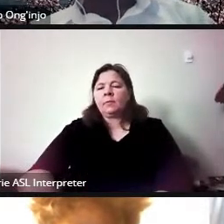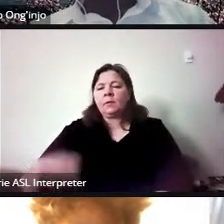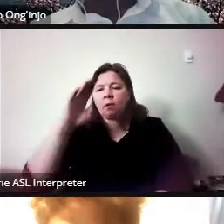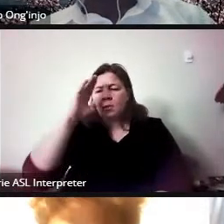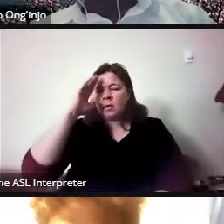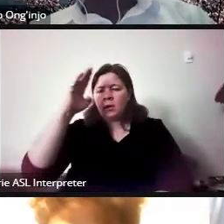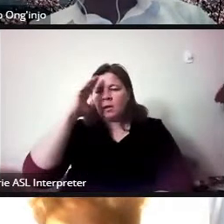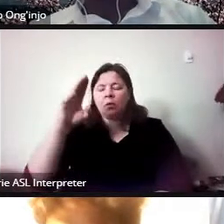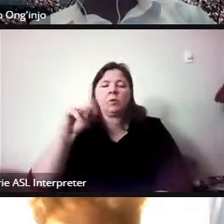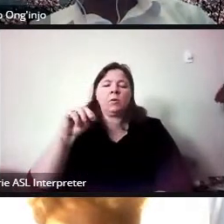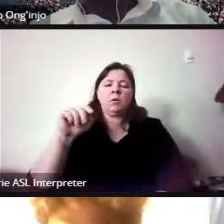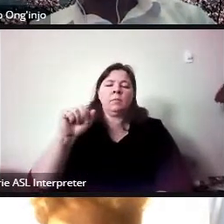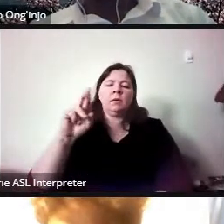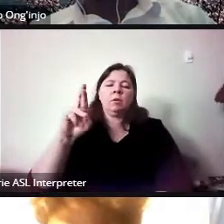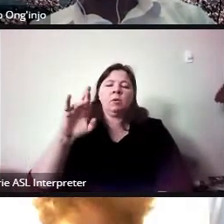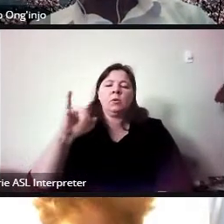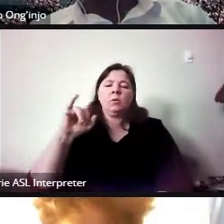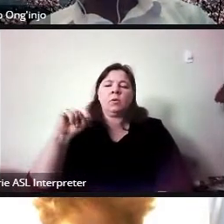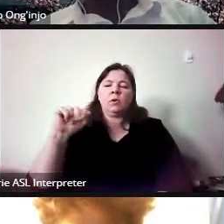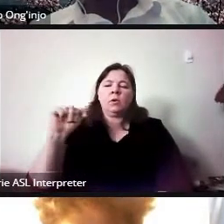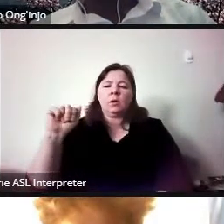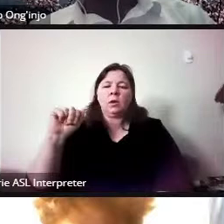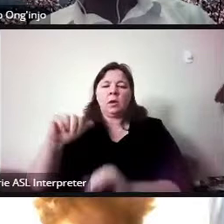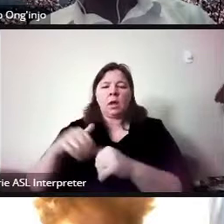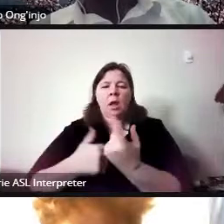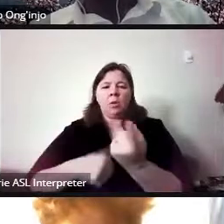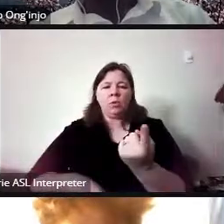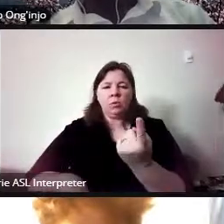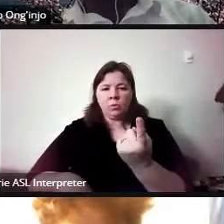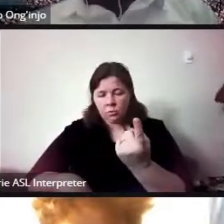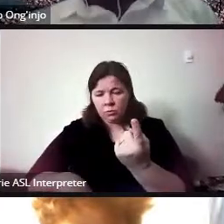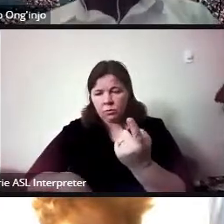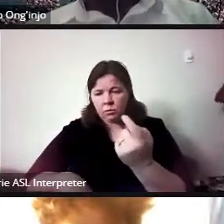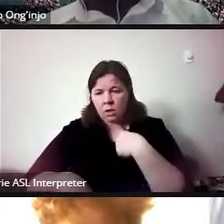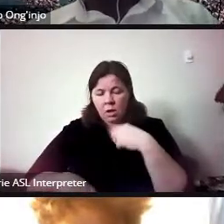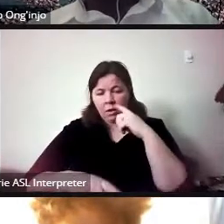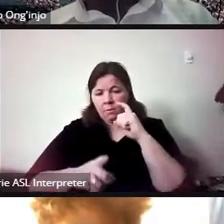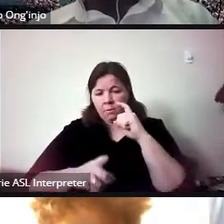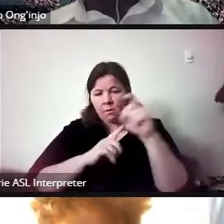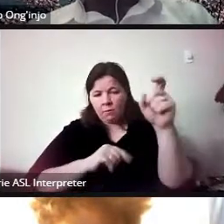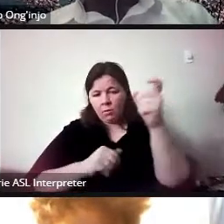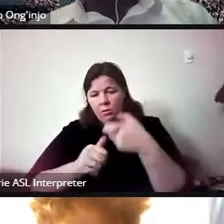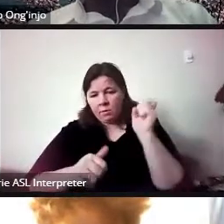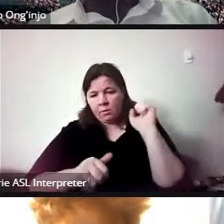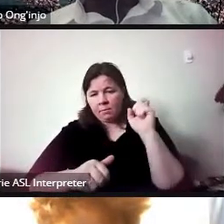Hello, Marina. Hello, Ibem. How are you? I'm calling from